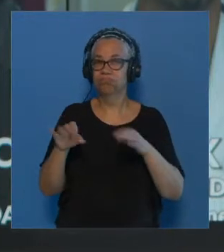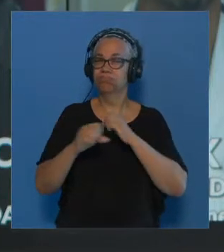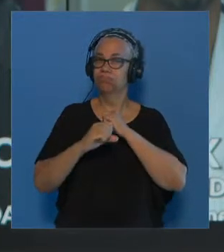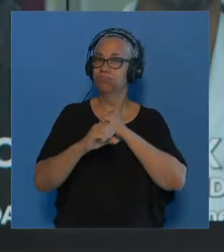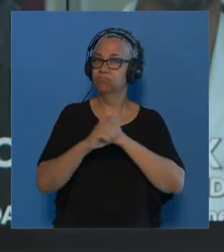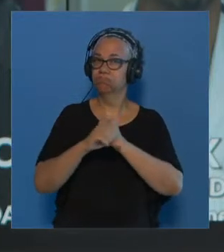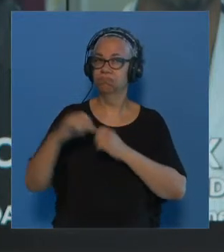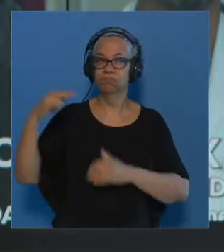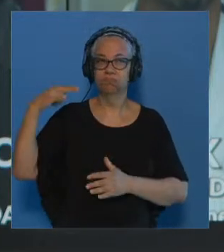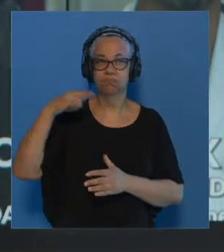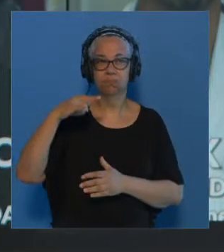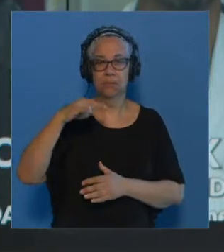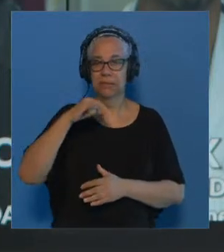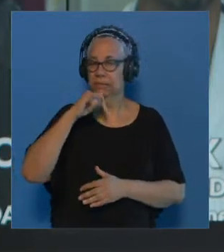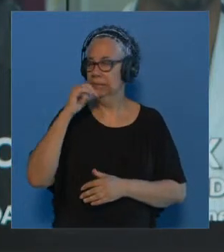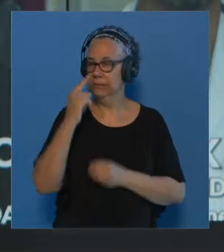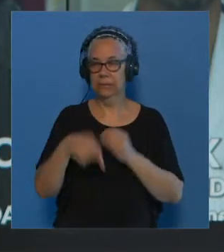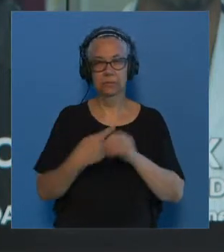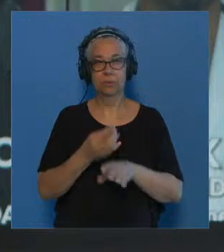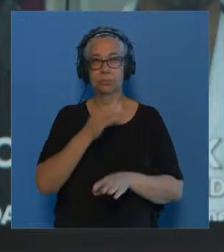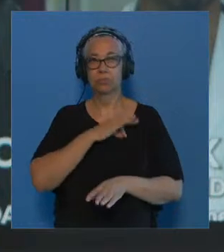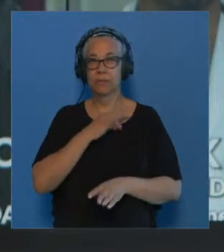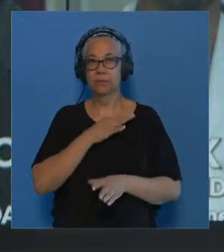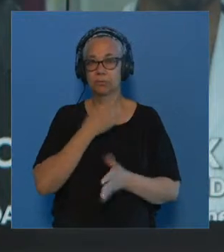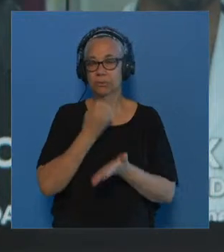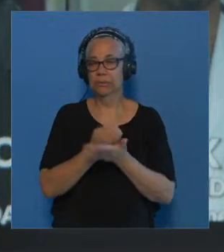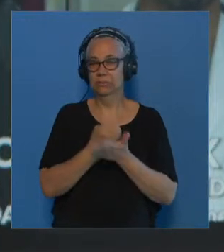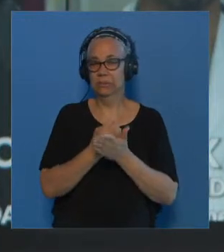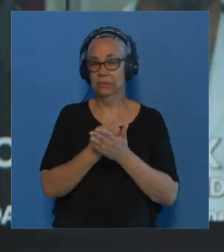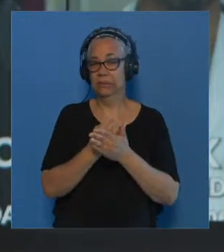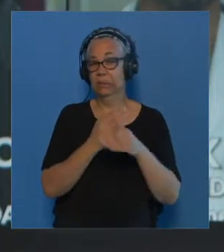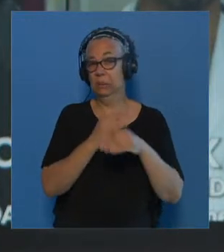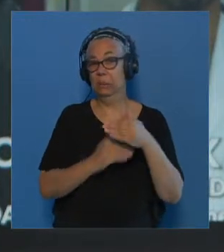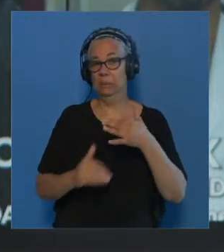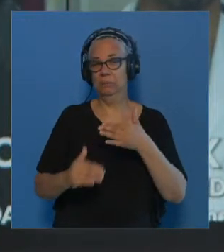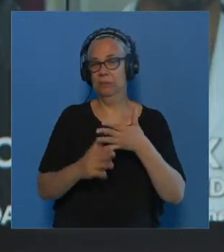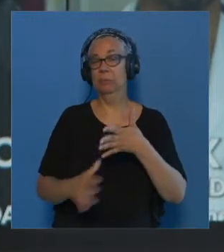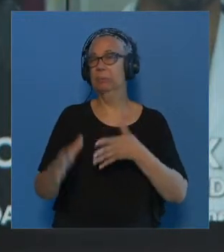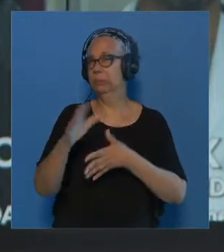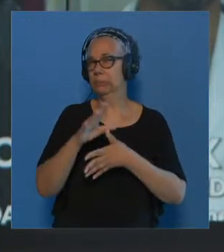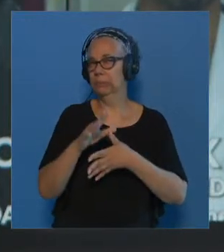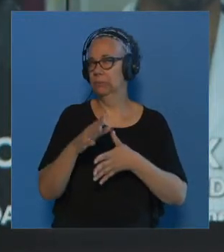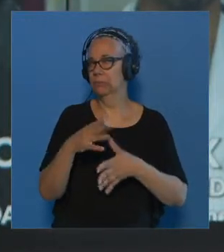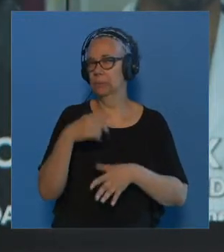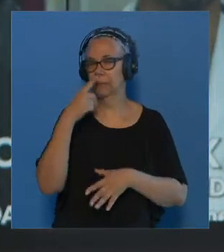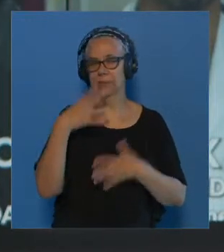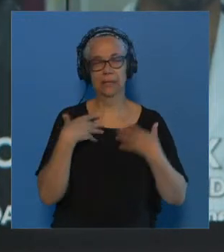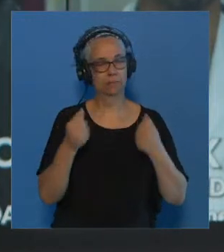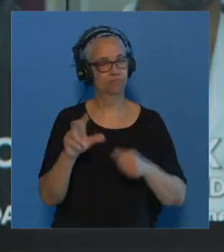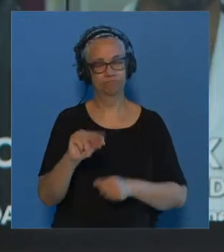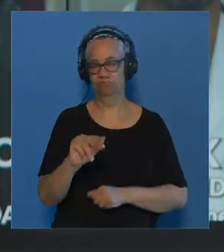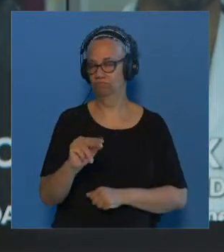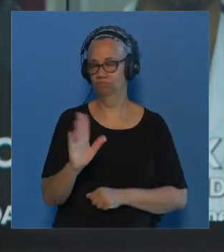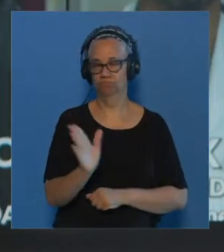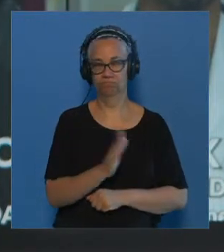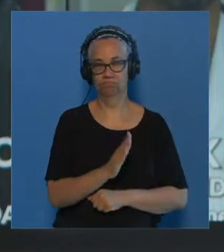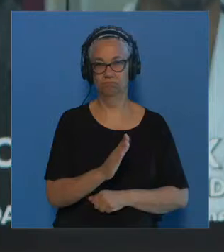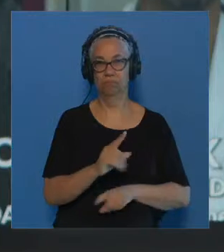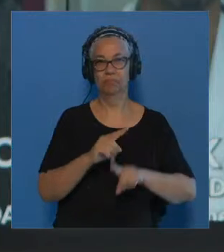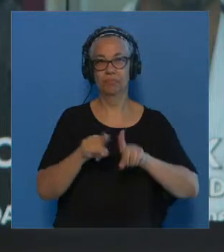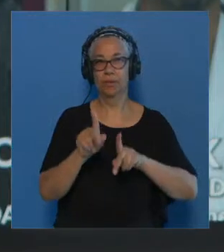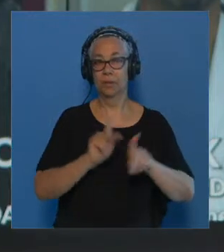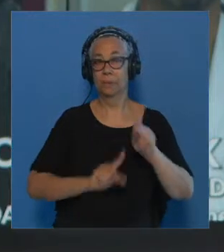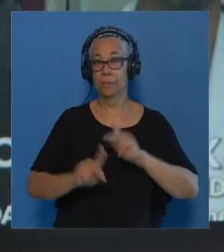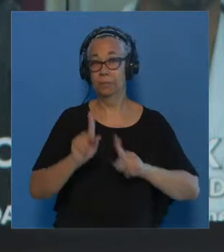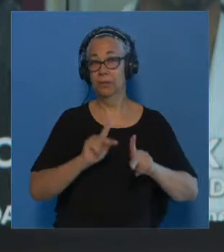about putting profits or the economy over public health. It is about making sure that people in this country have the opportunity to